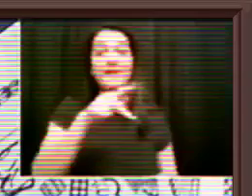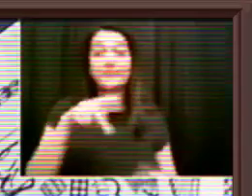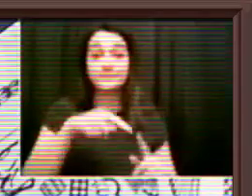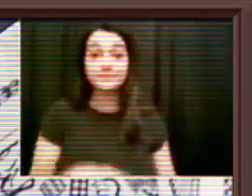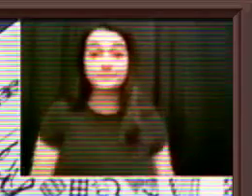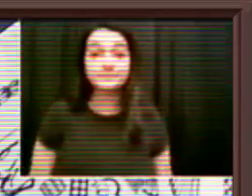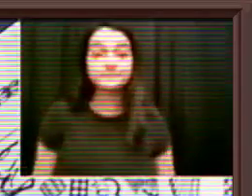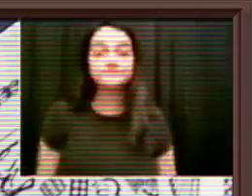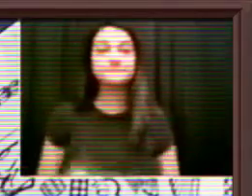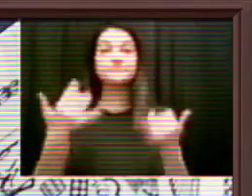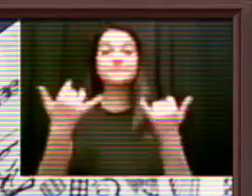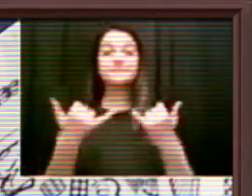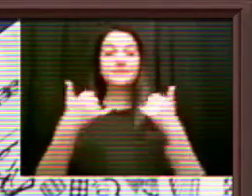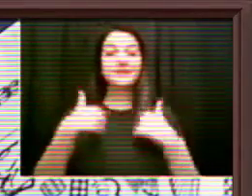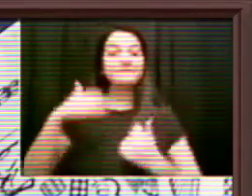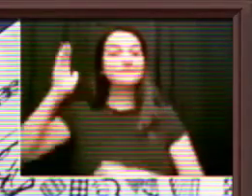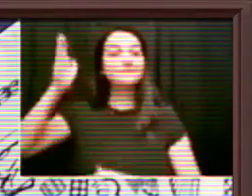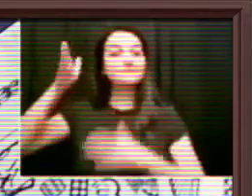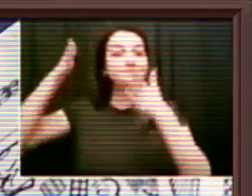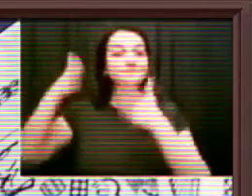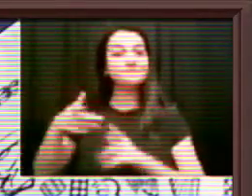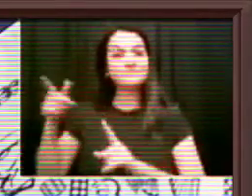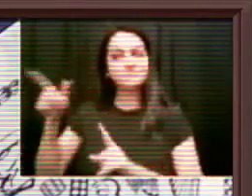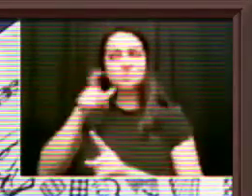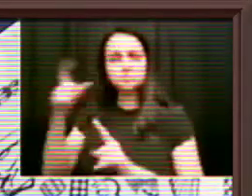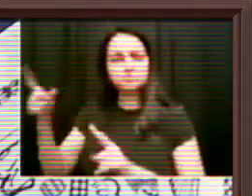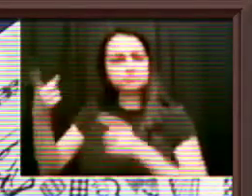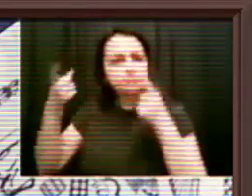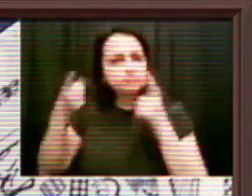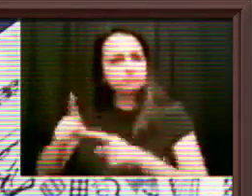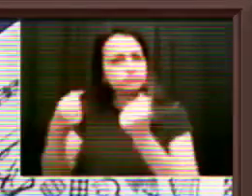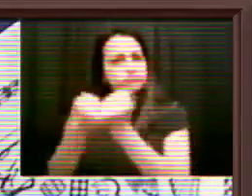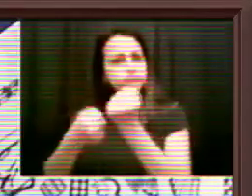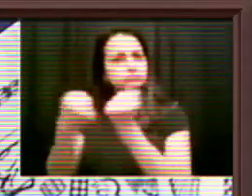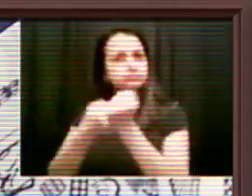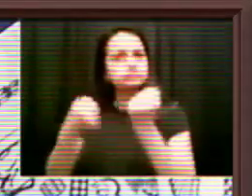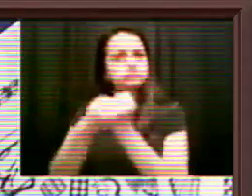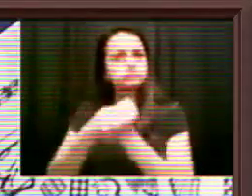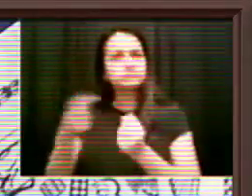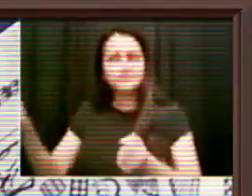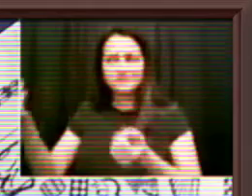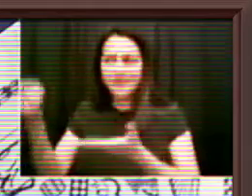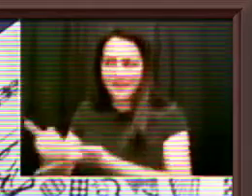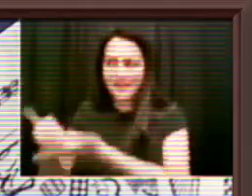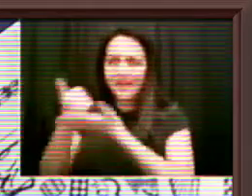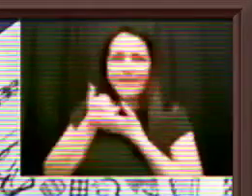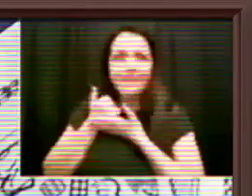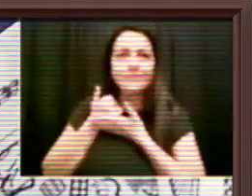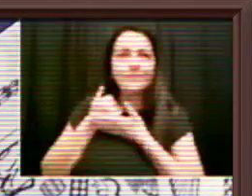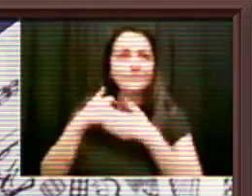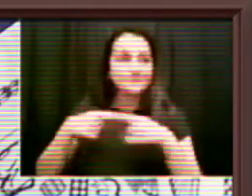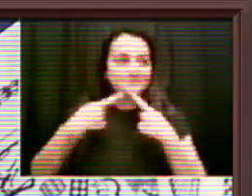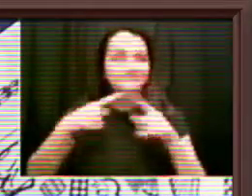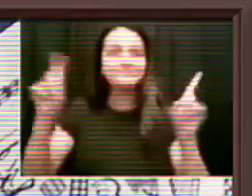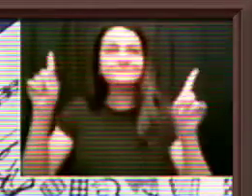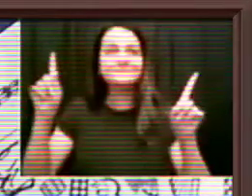like they did with Operation Sea Spray. Look it up. It's documented.